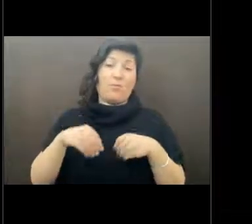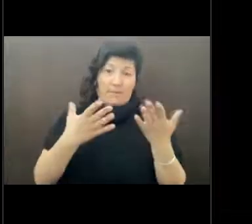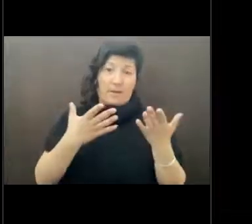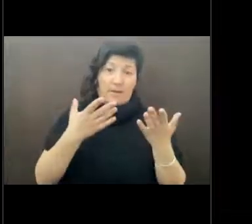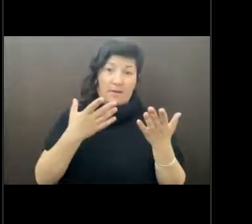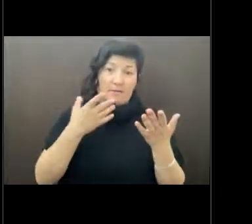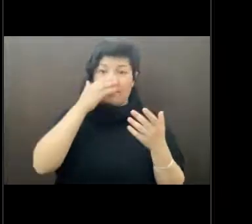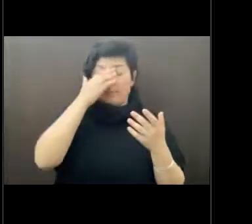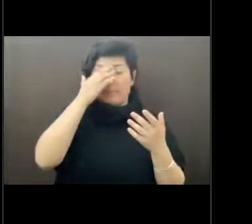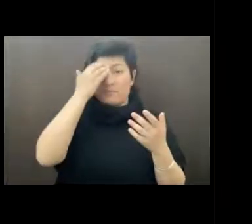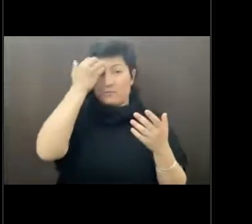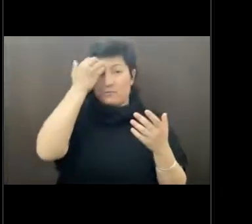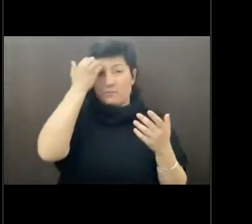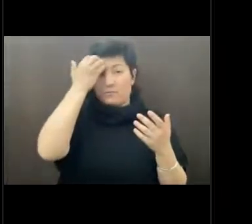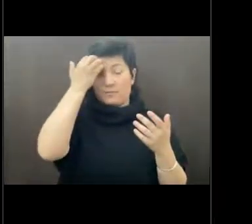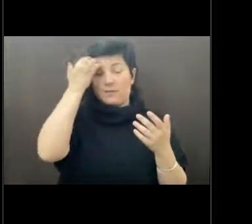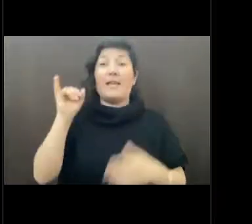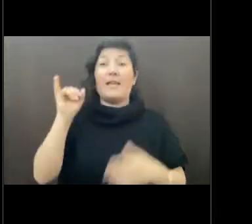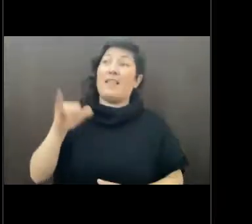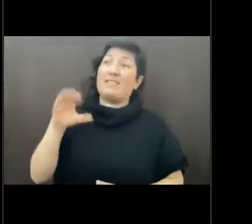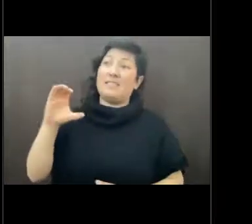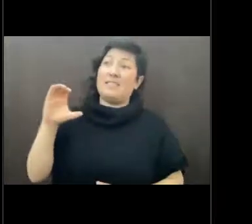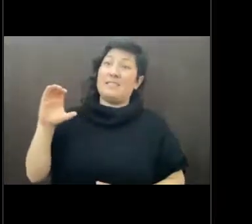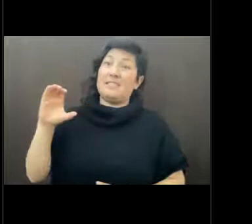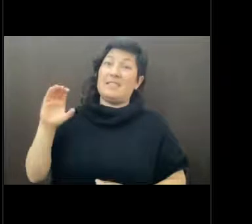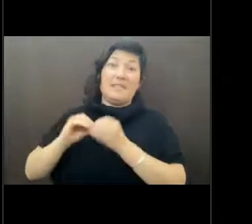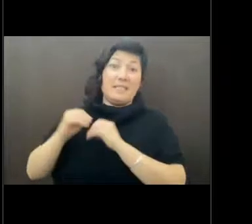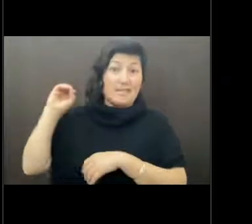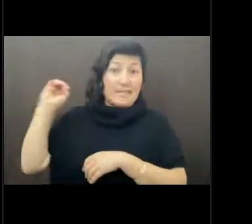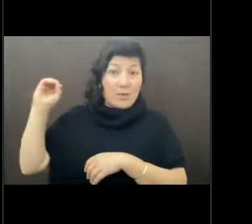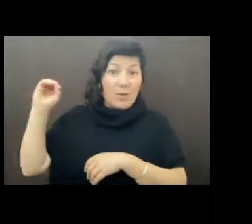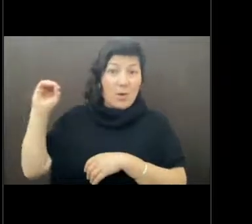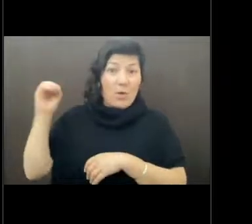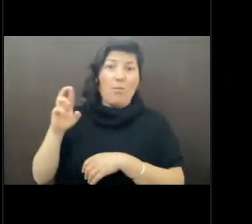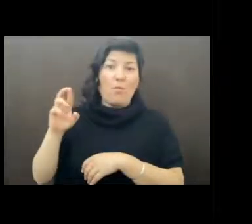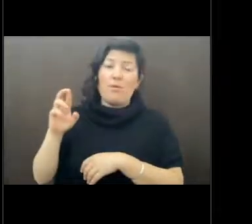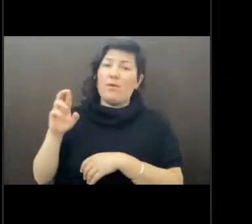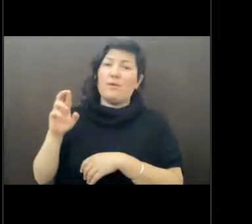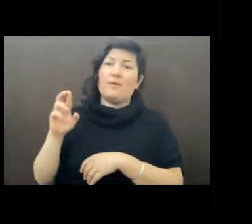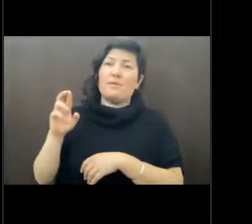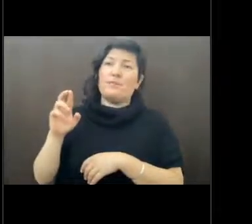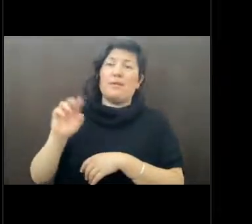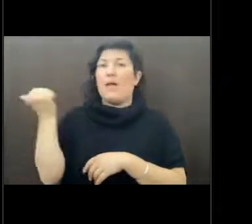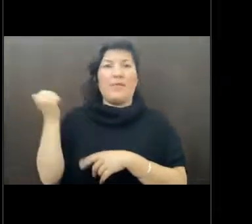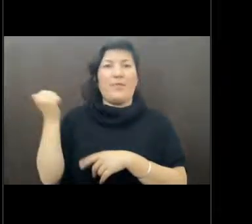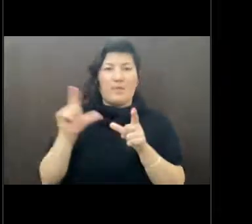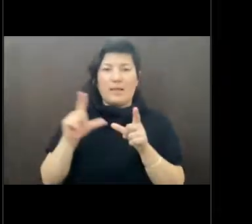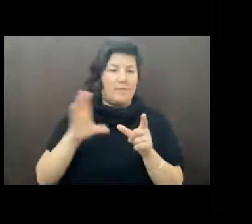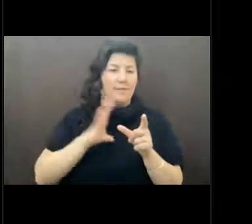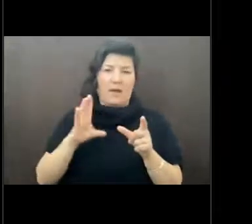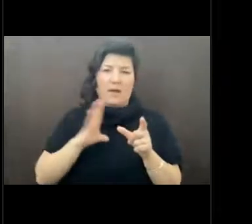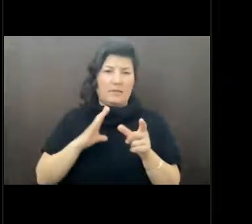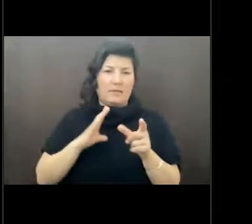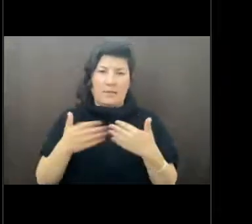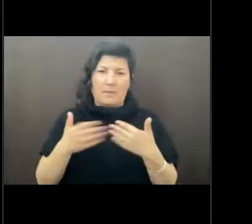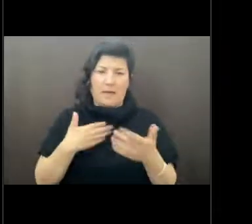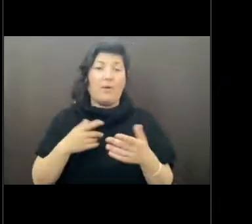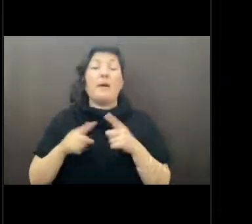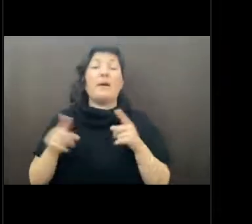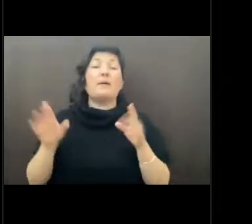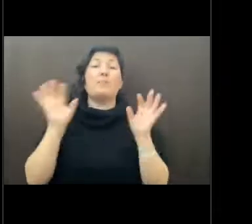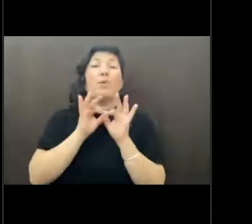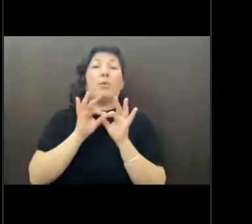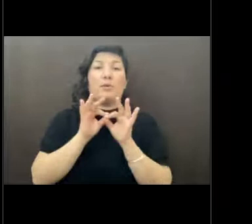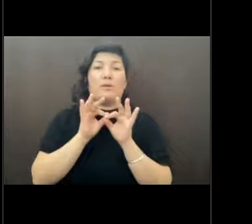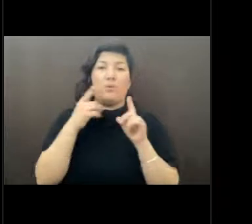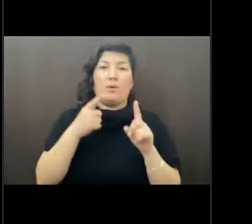Whether that's Creative Commons Zero, which is what I think we would prefer, or something else, it doesn't matter. But the important point is I don't want to have